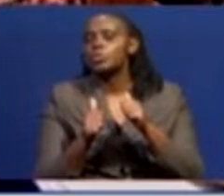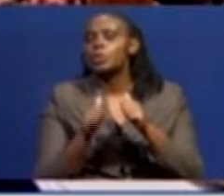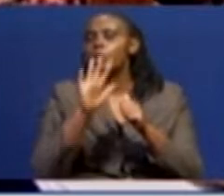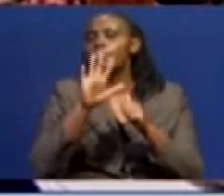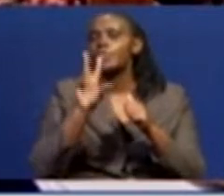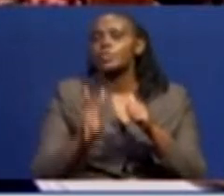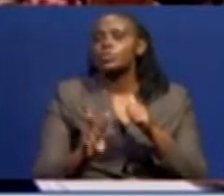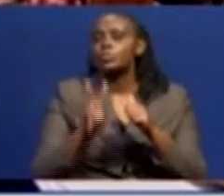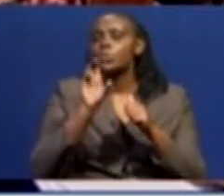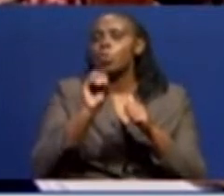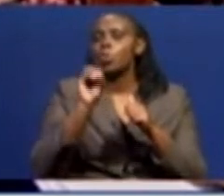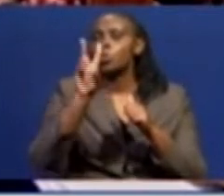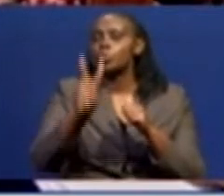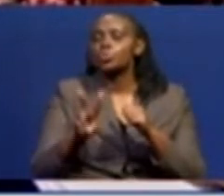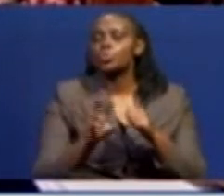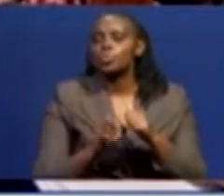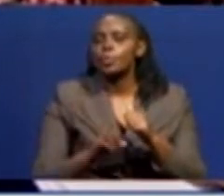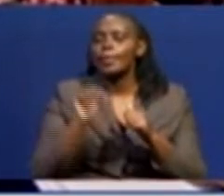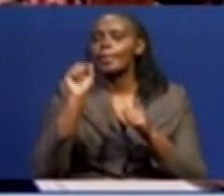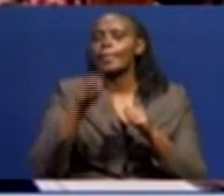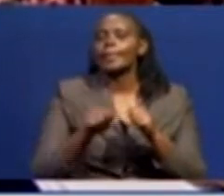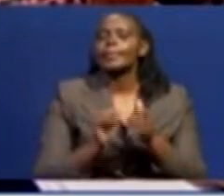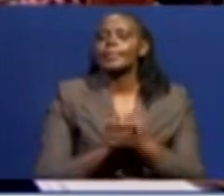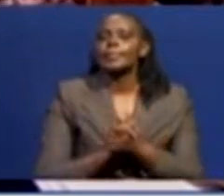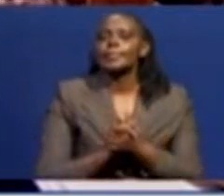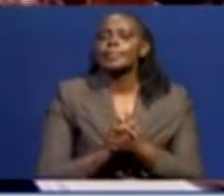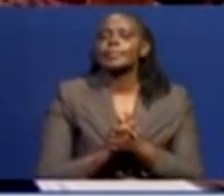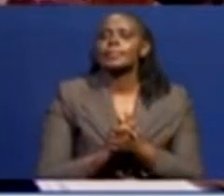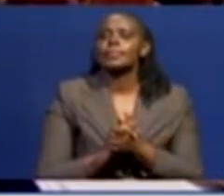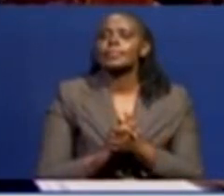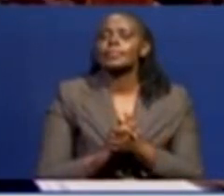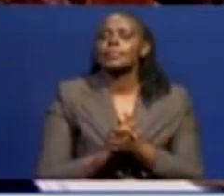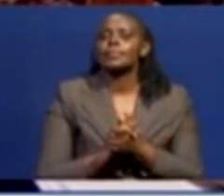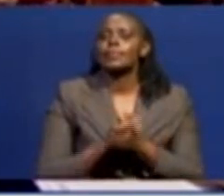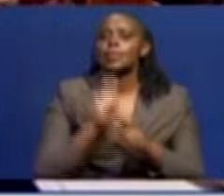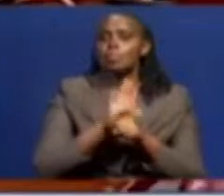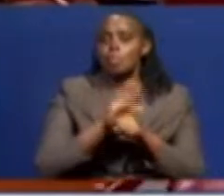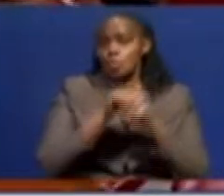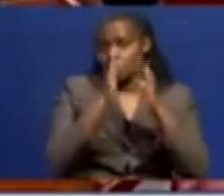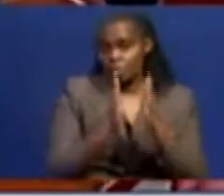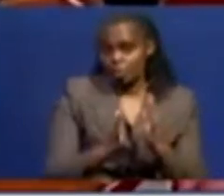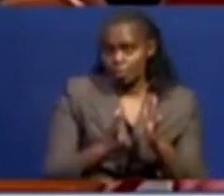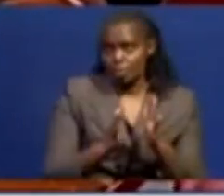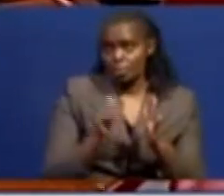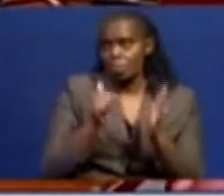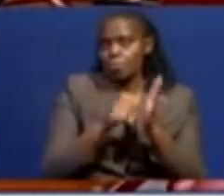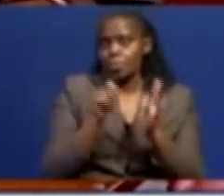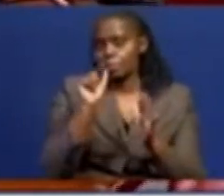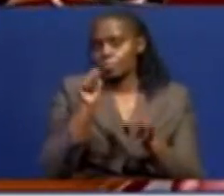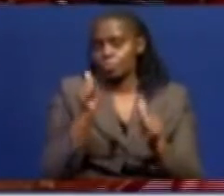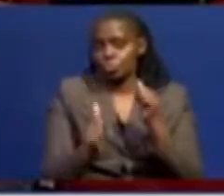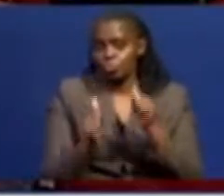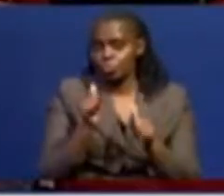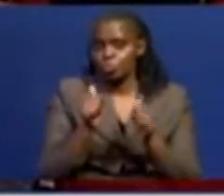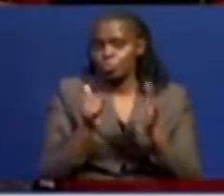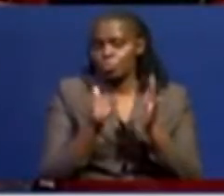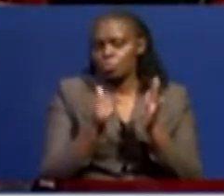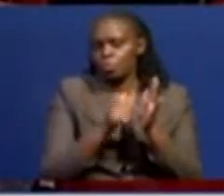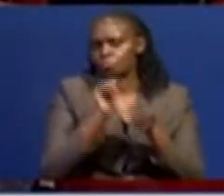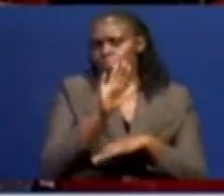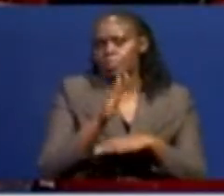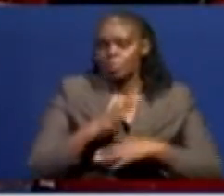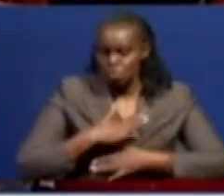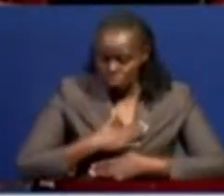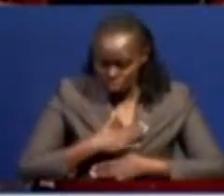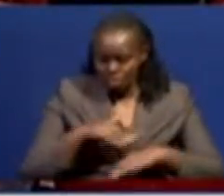Gazette number is 5202. Yes. Yes, the minority leader. What is the issue?